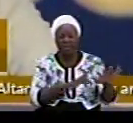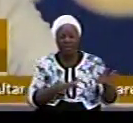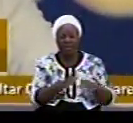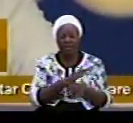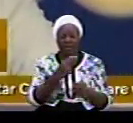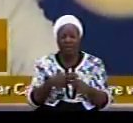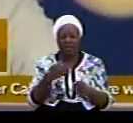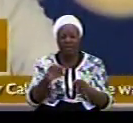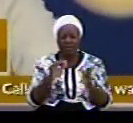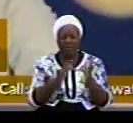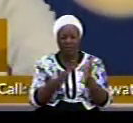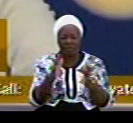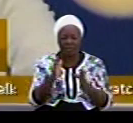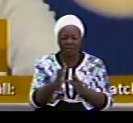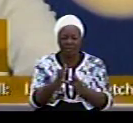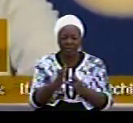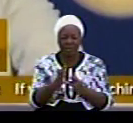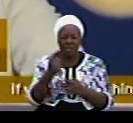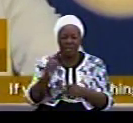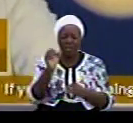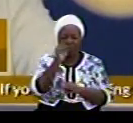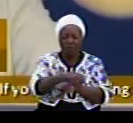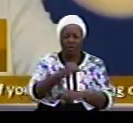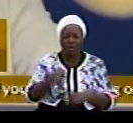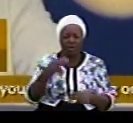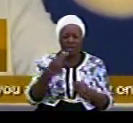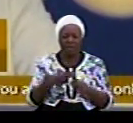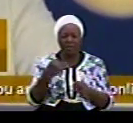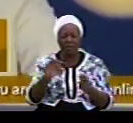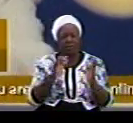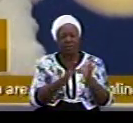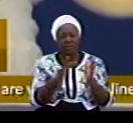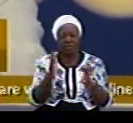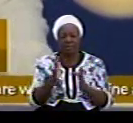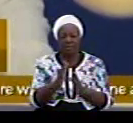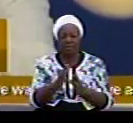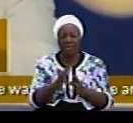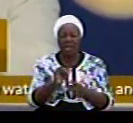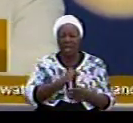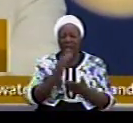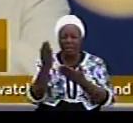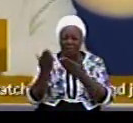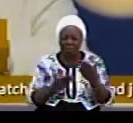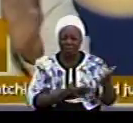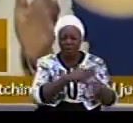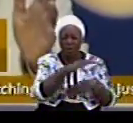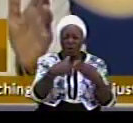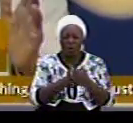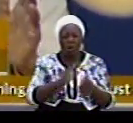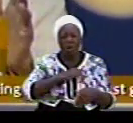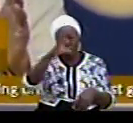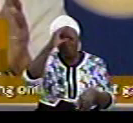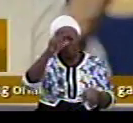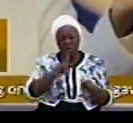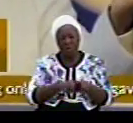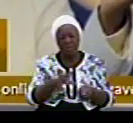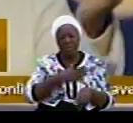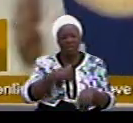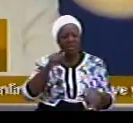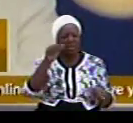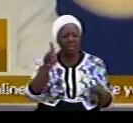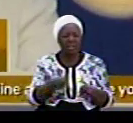Jesus, the conquering name of Jesus, I bring all our brothers and sisters,